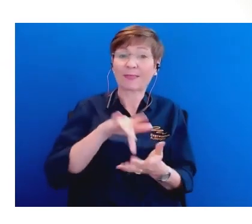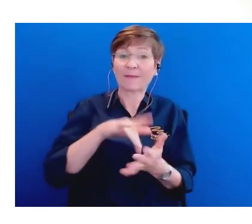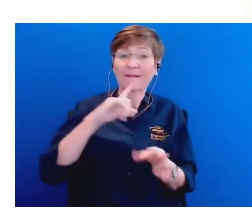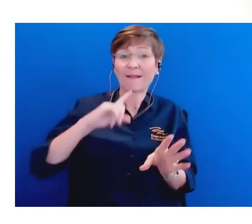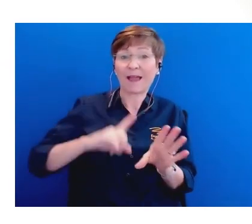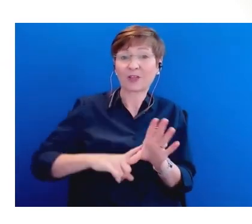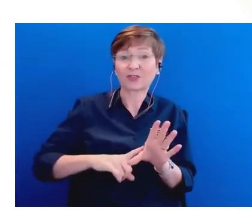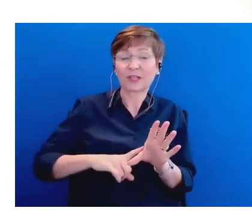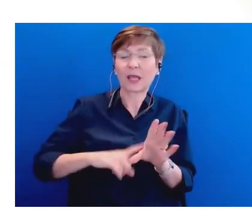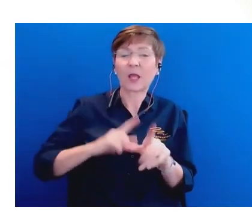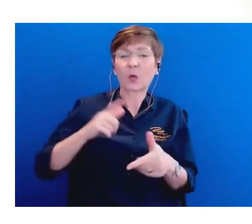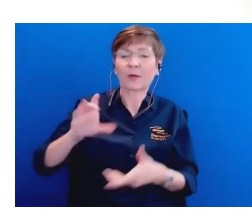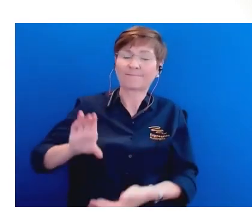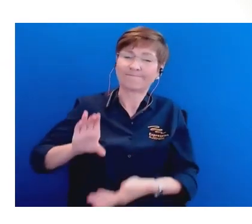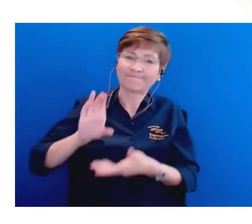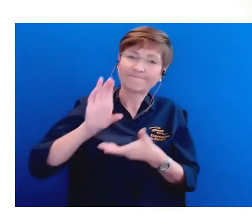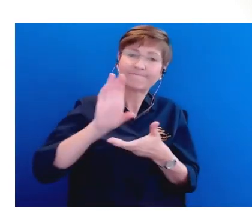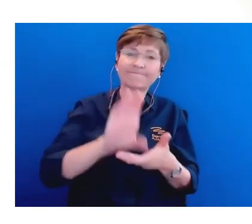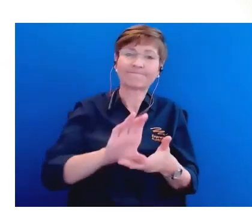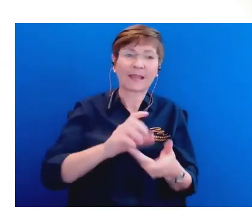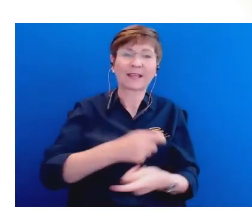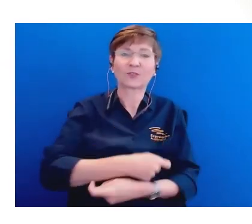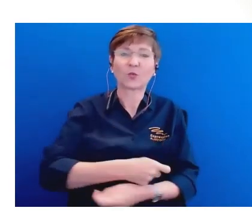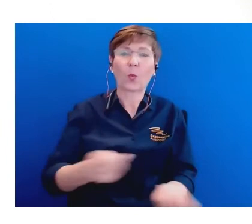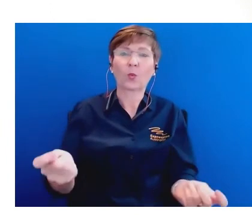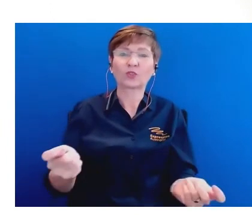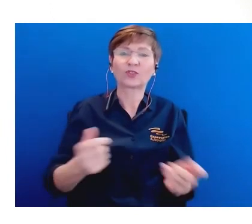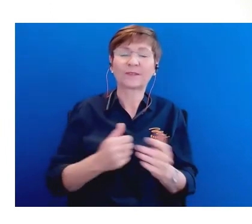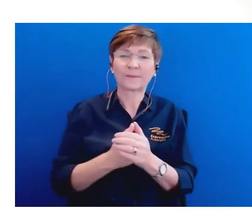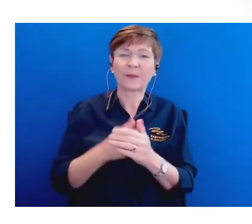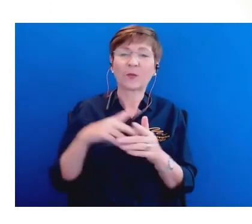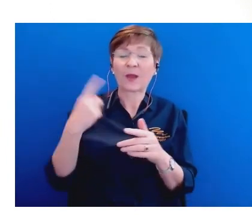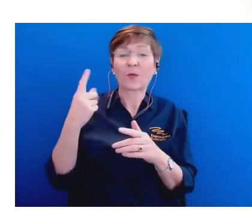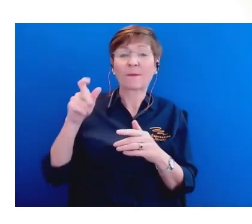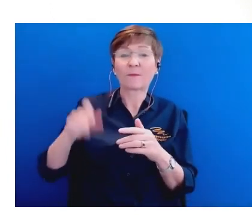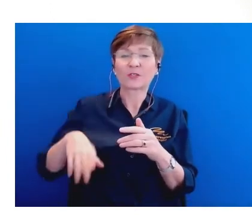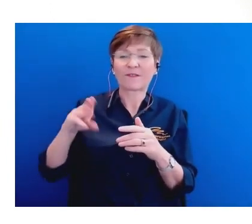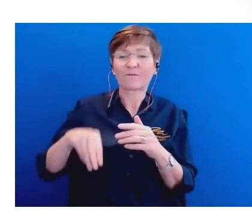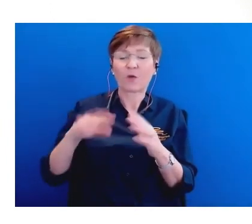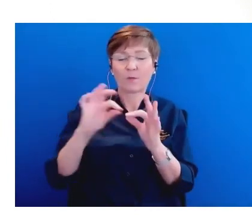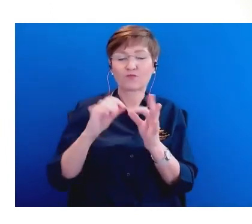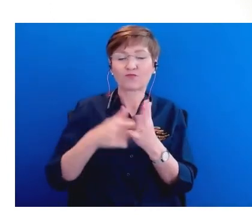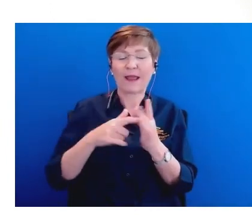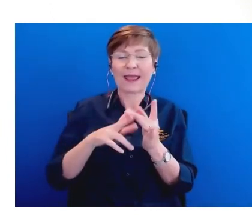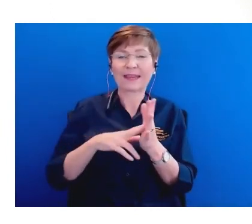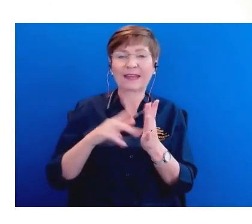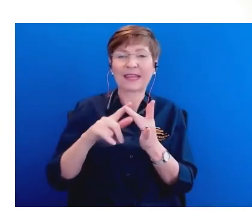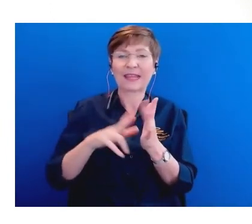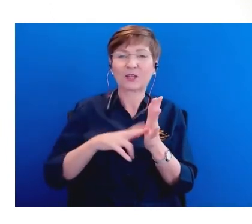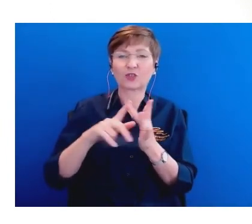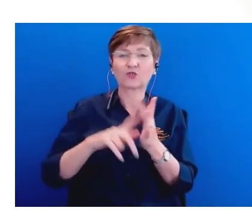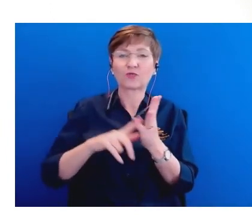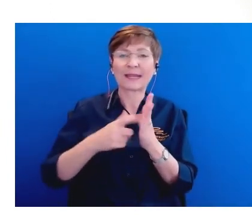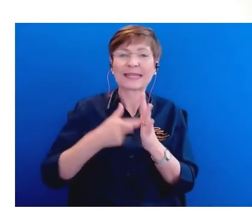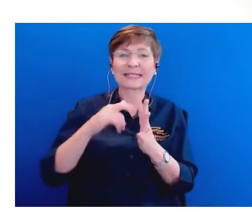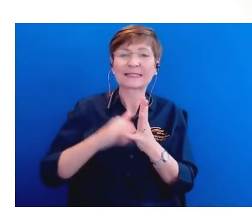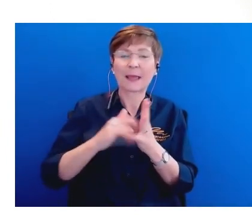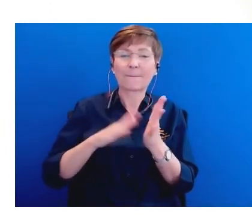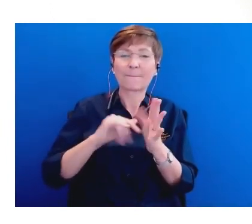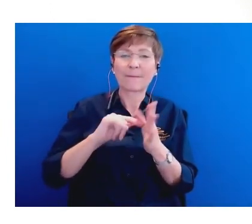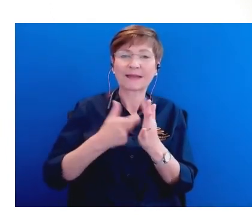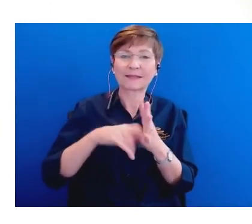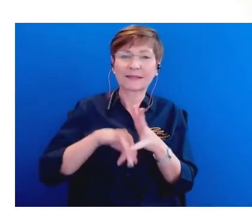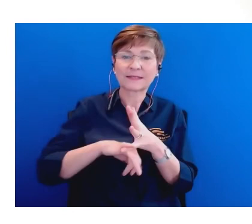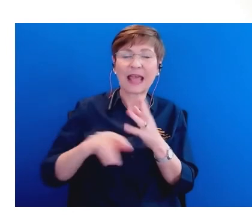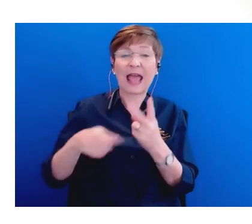launch, self-advocates Francesca Lee from Brain Injury Matters and Meredith Allen from Scope discussed their experiences